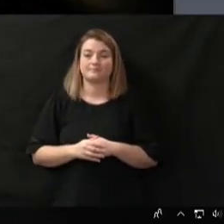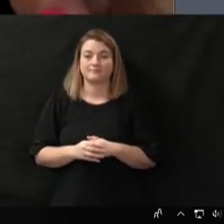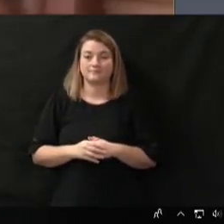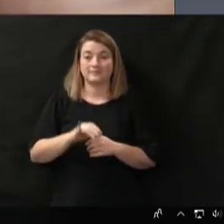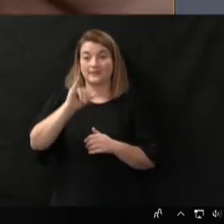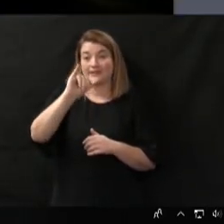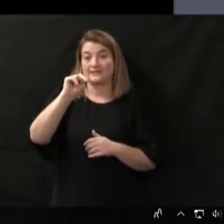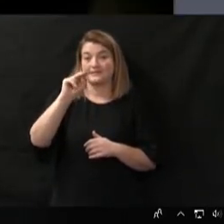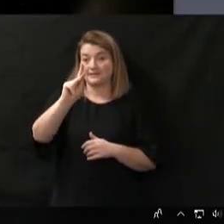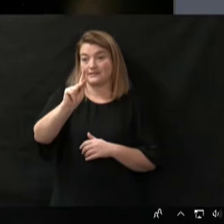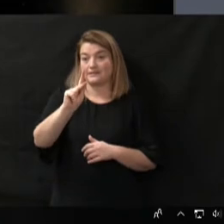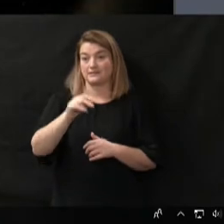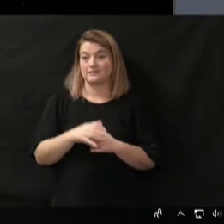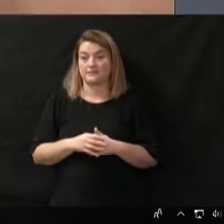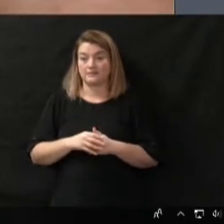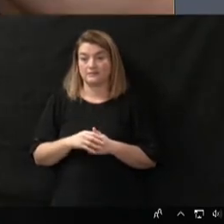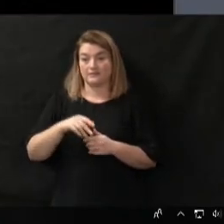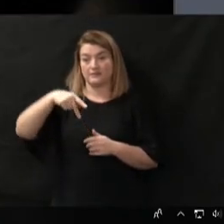Ink.